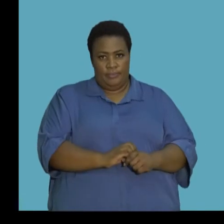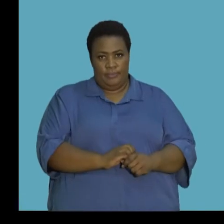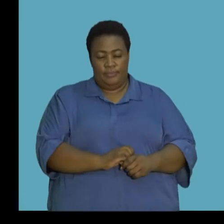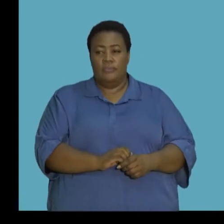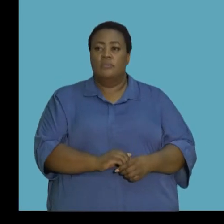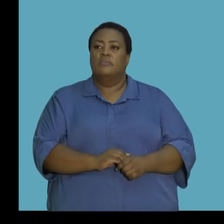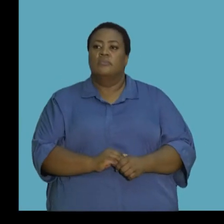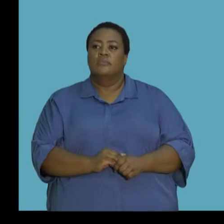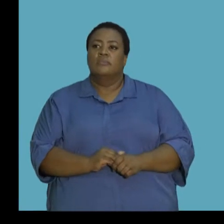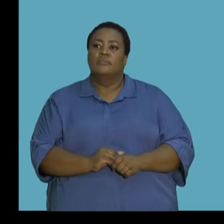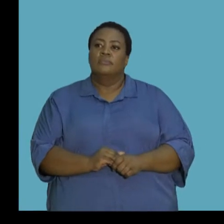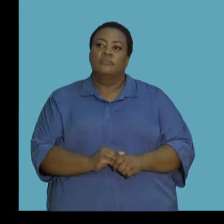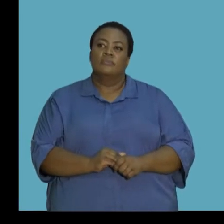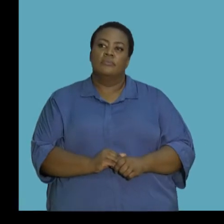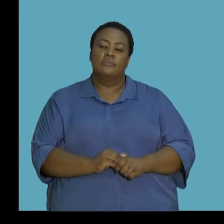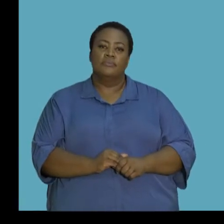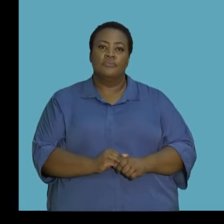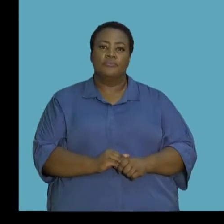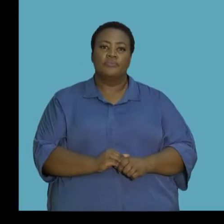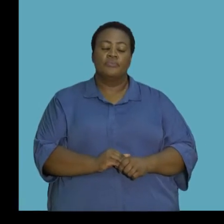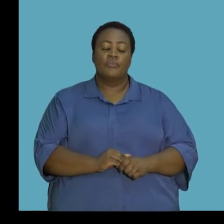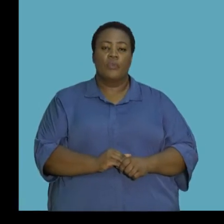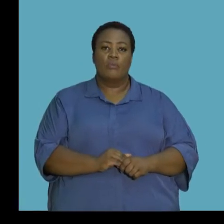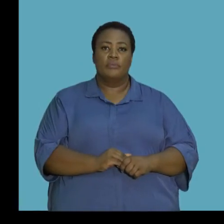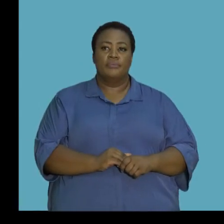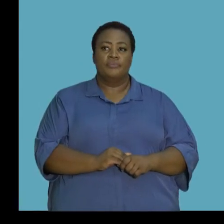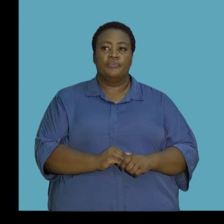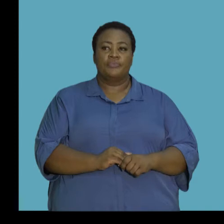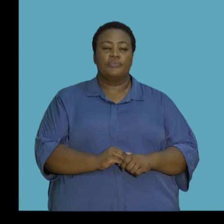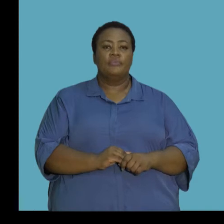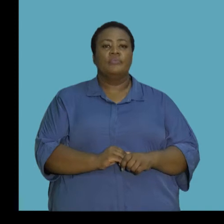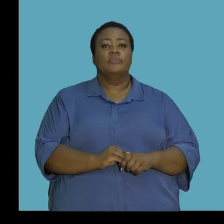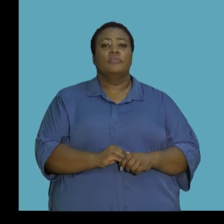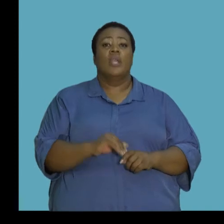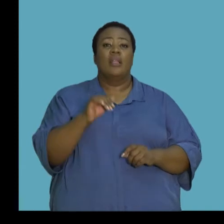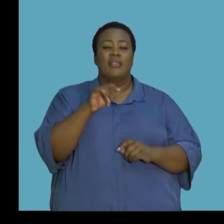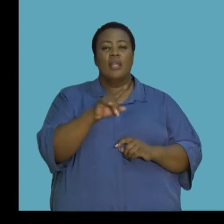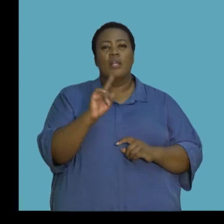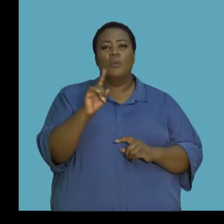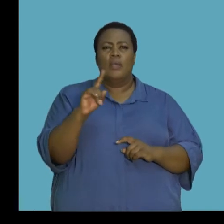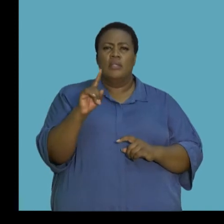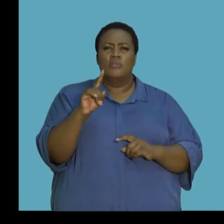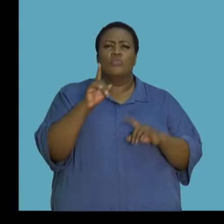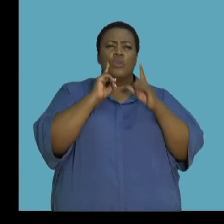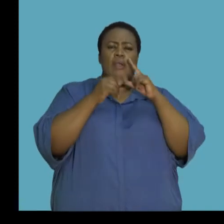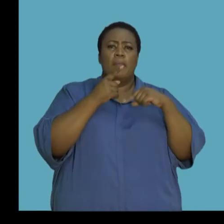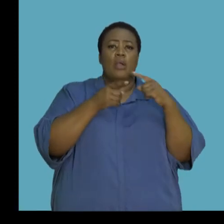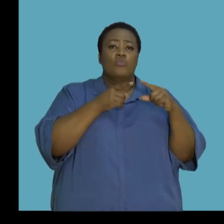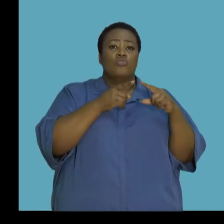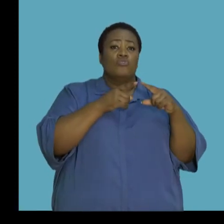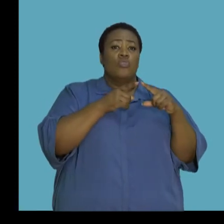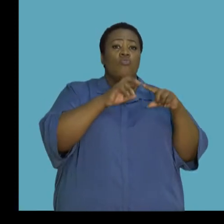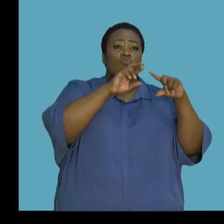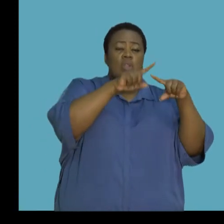So those will rely or will talk to what we refer to as the reliability and